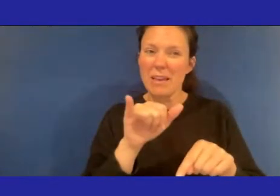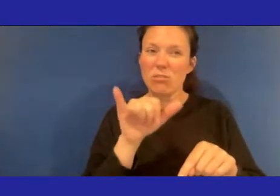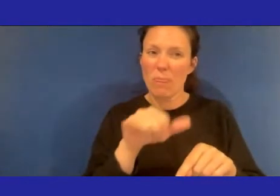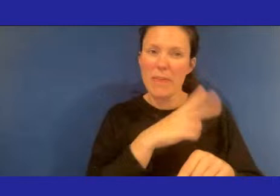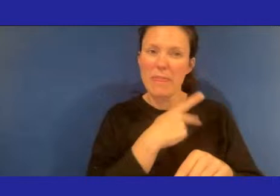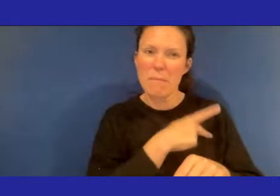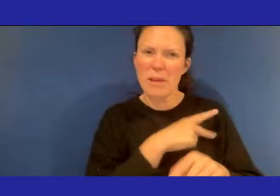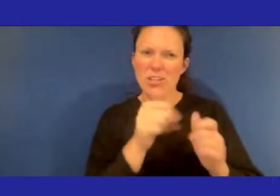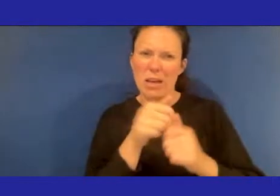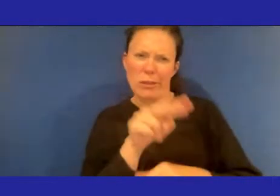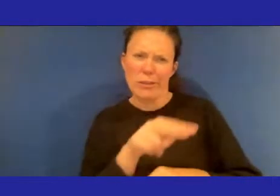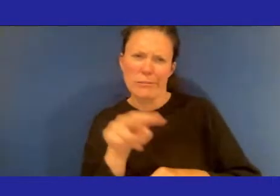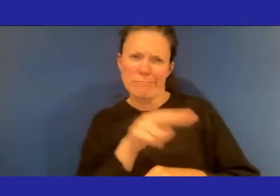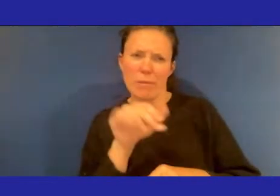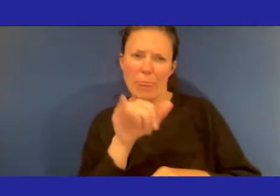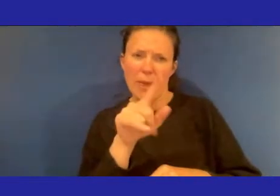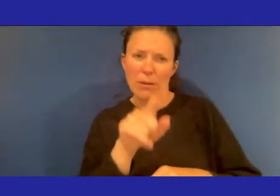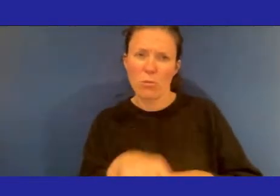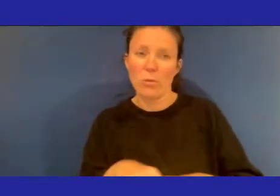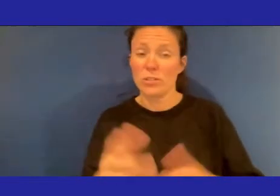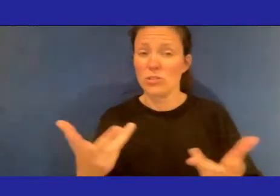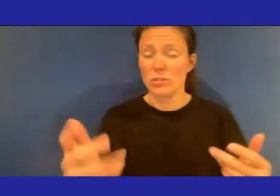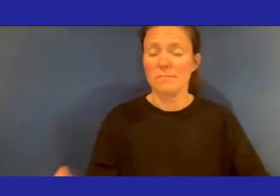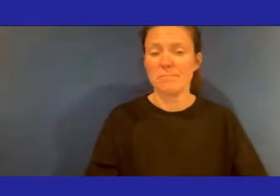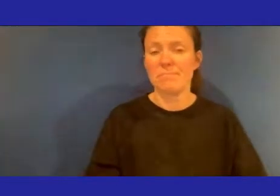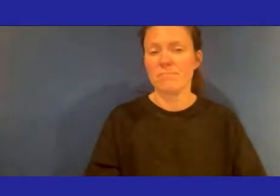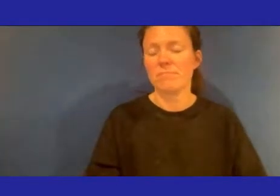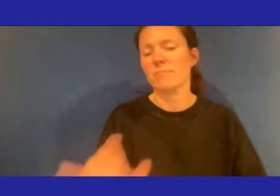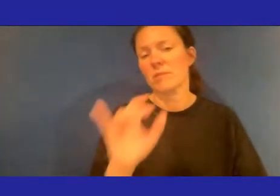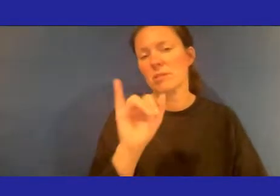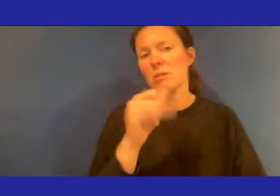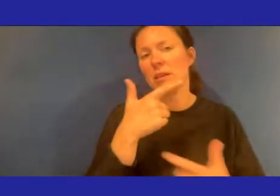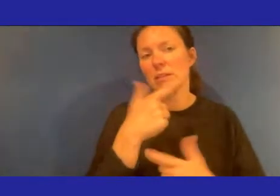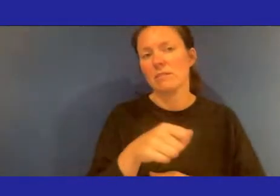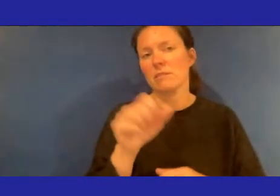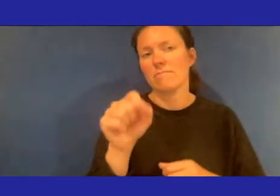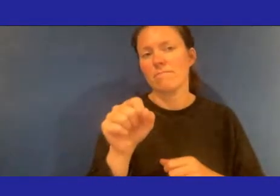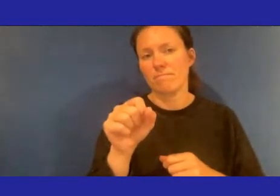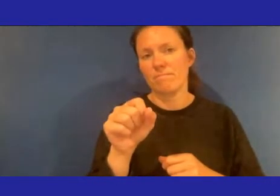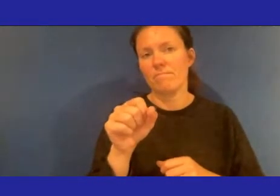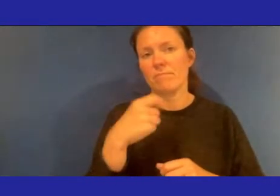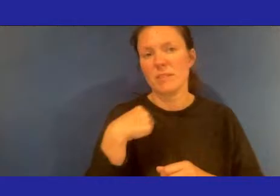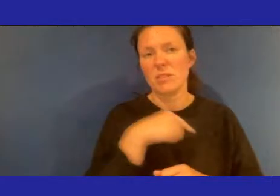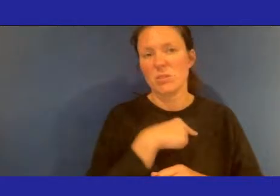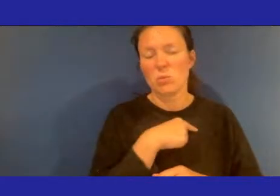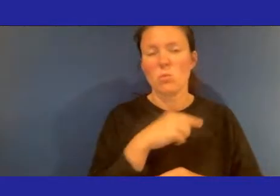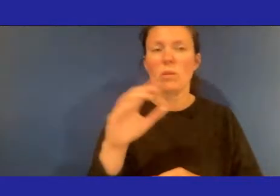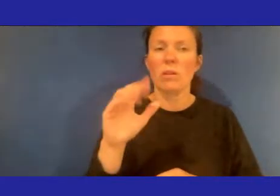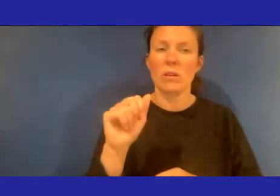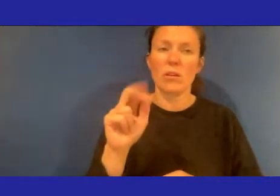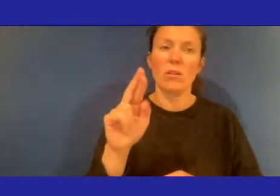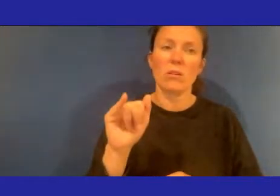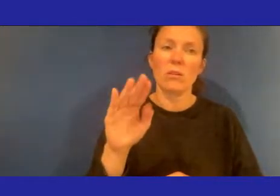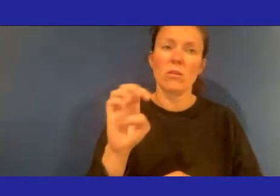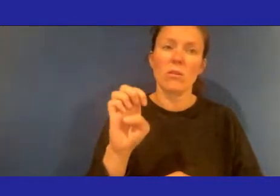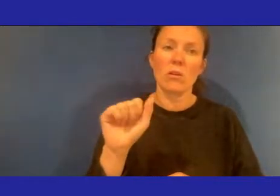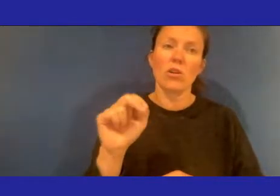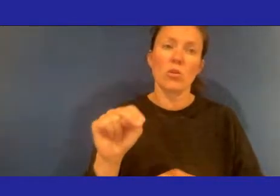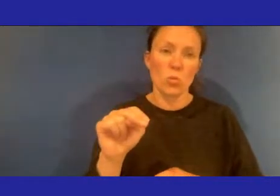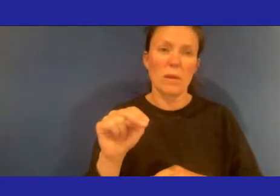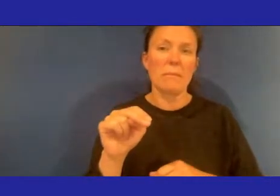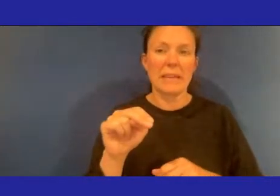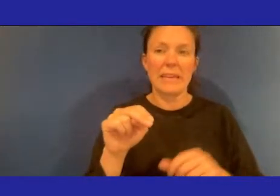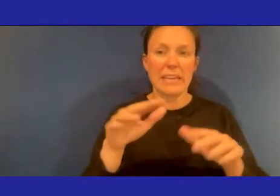actually asking the question. So I found that really interesting because we are a predominantly Caribbean neighborhood where,